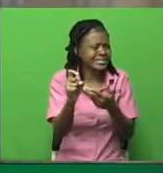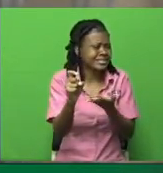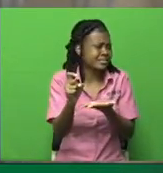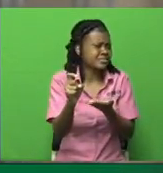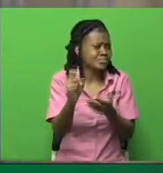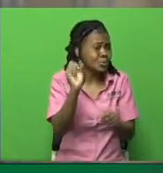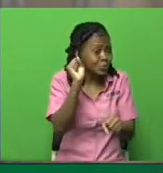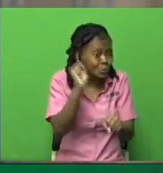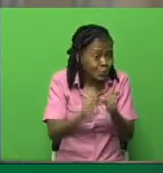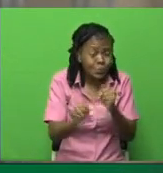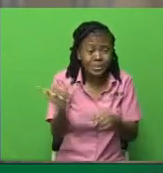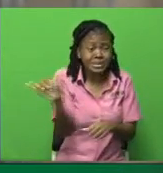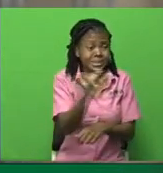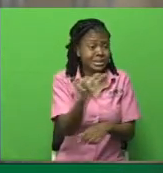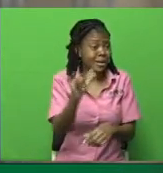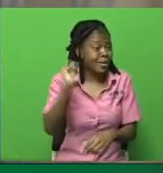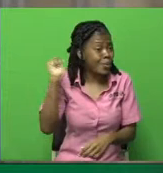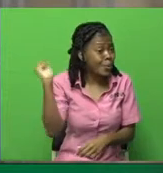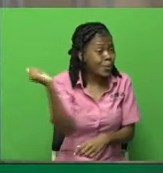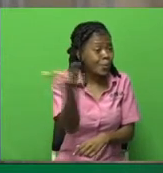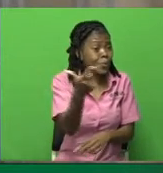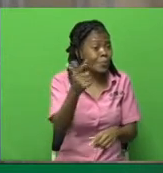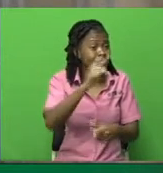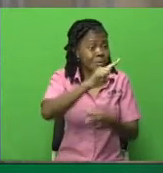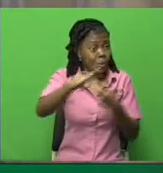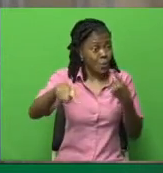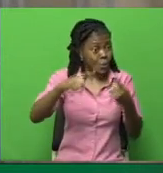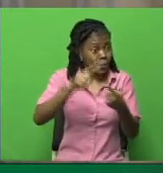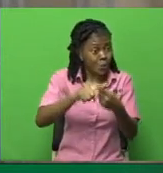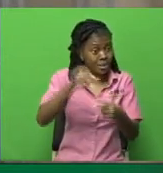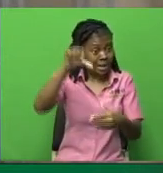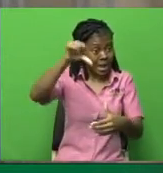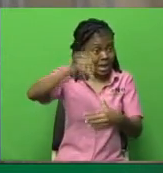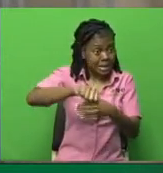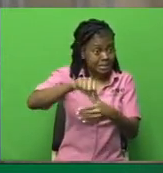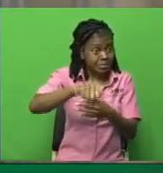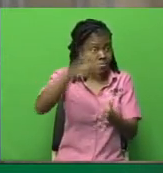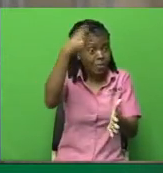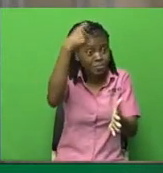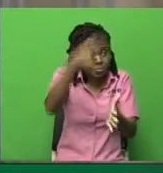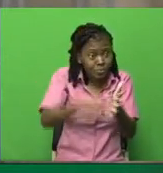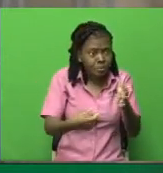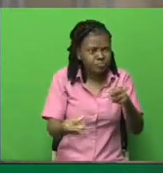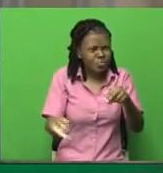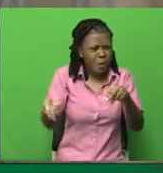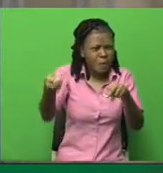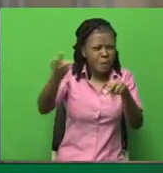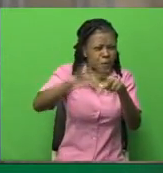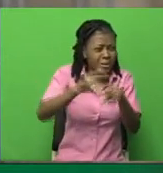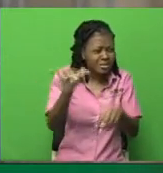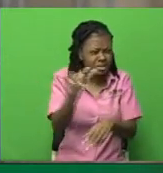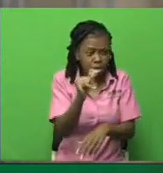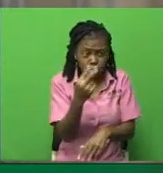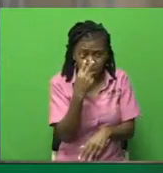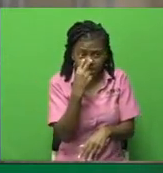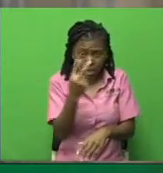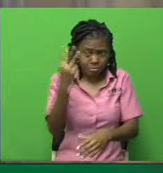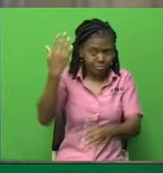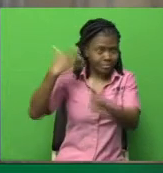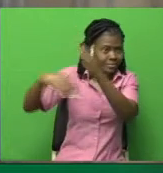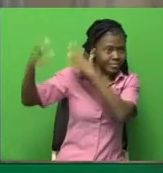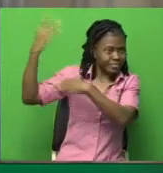else when world or gas and ammonia prices skyrocketed as it has done in the past 17 months